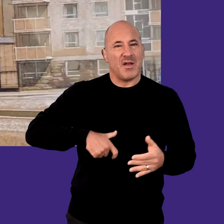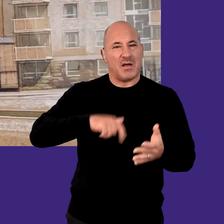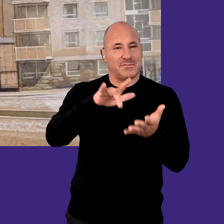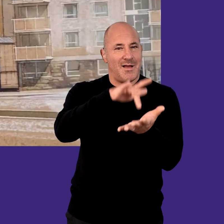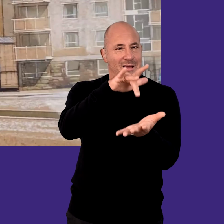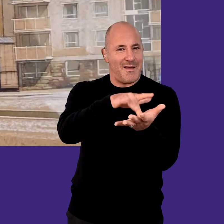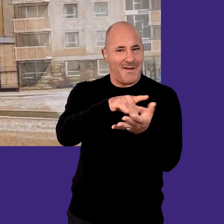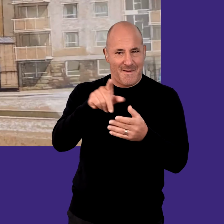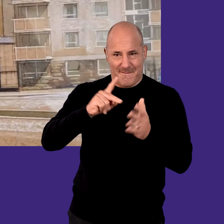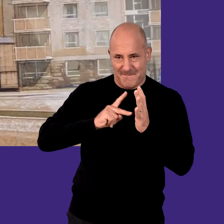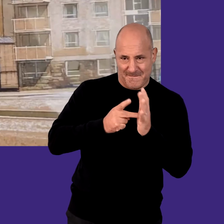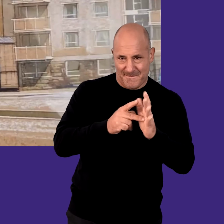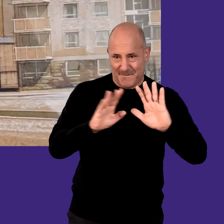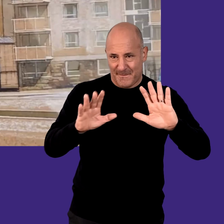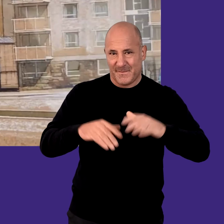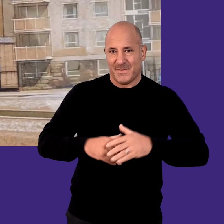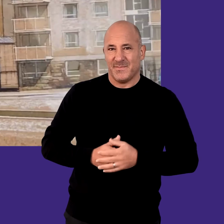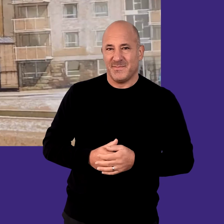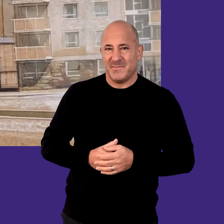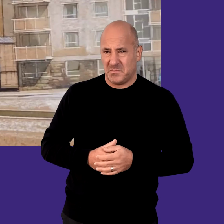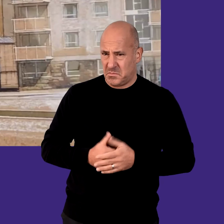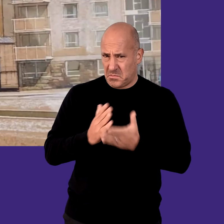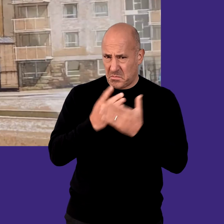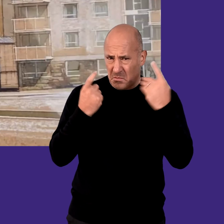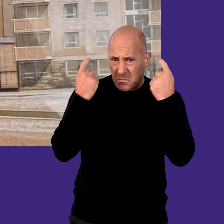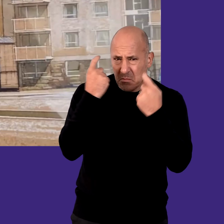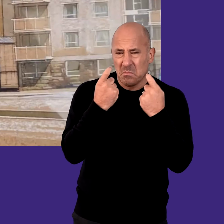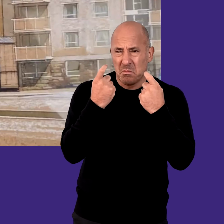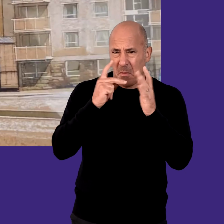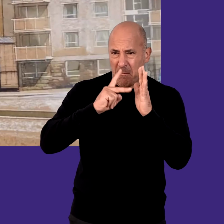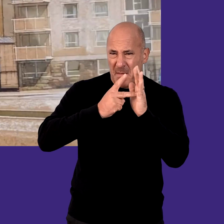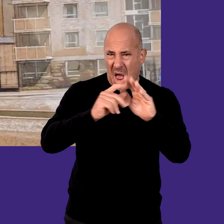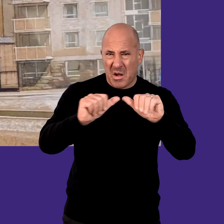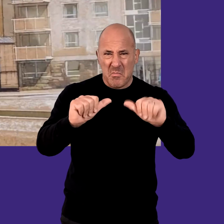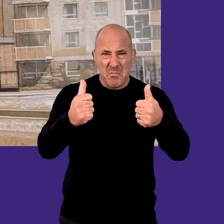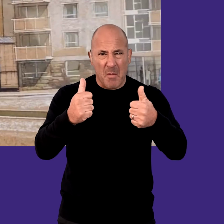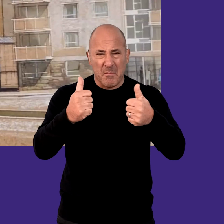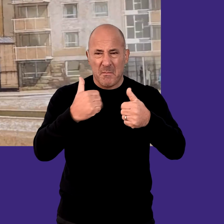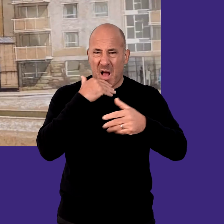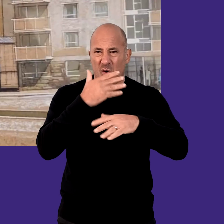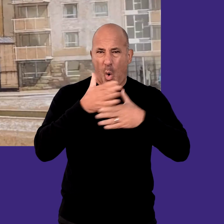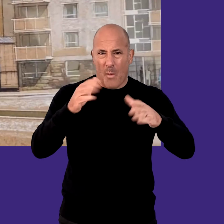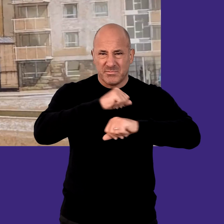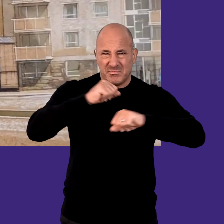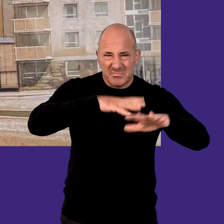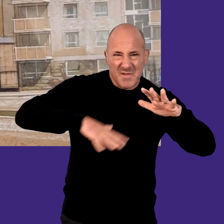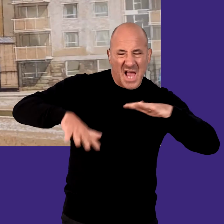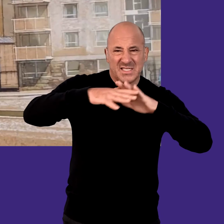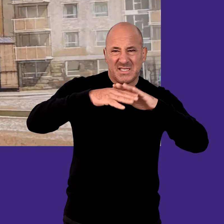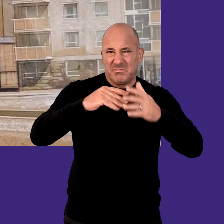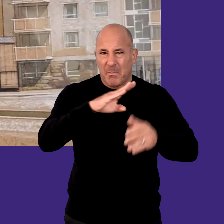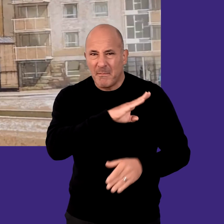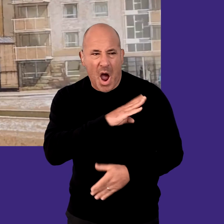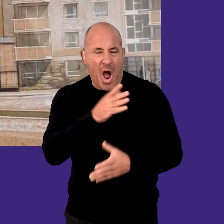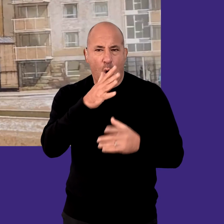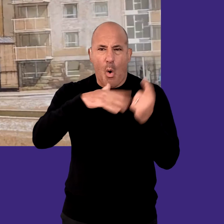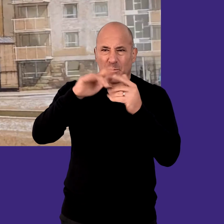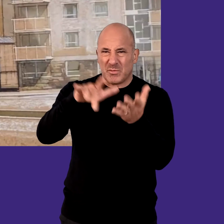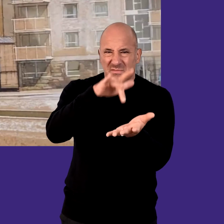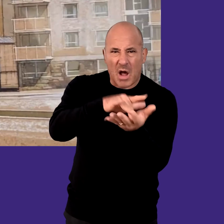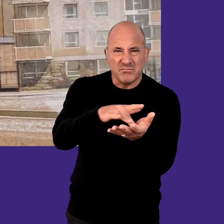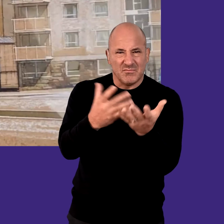they were planning the estate in Doncaster Town Centre. So it was well considered, it was well planned. It